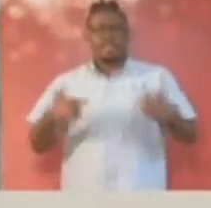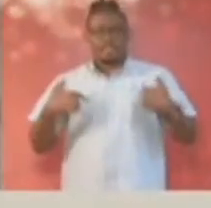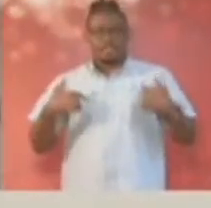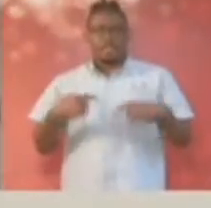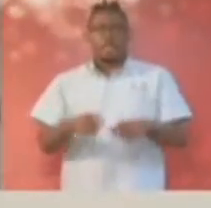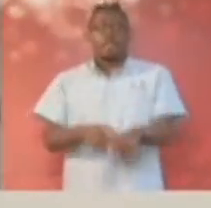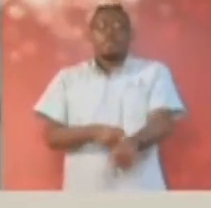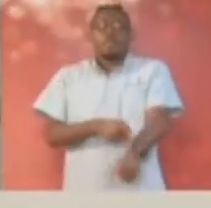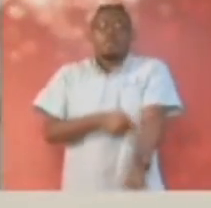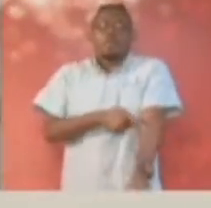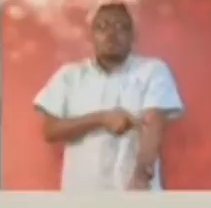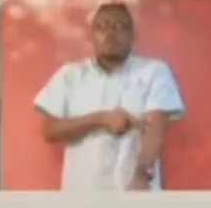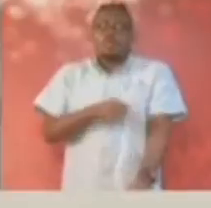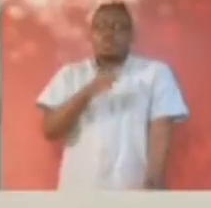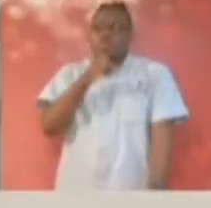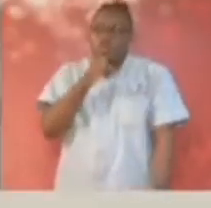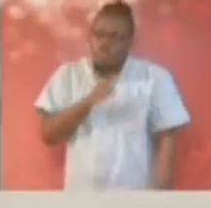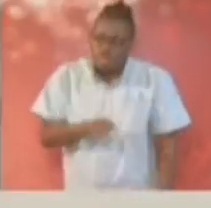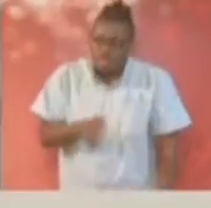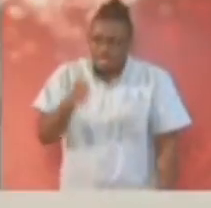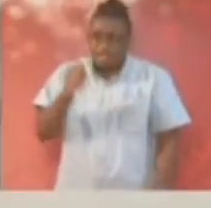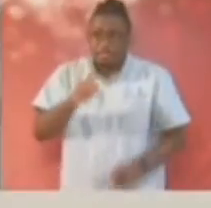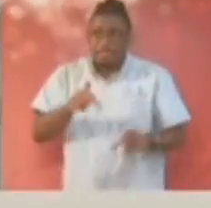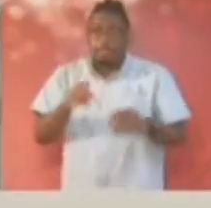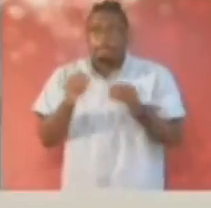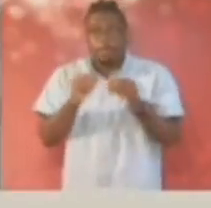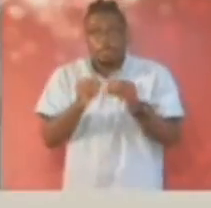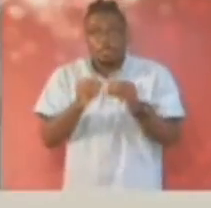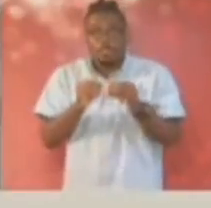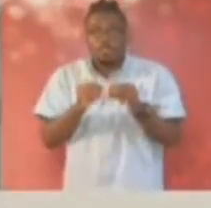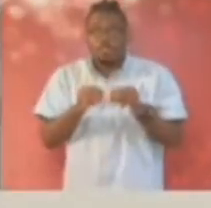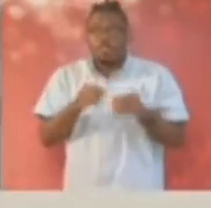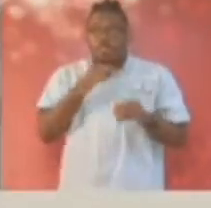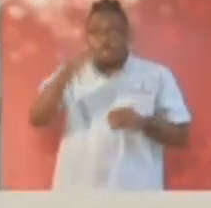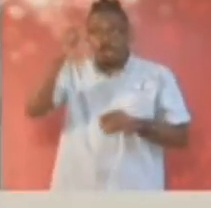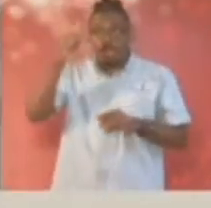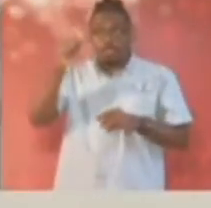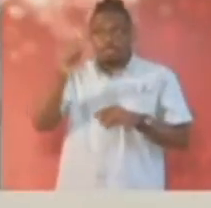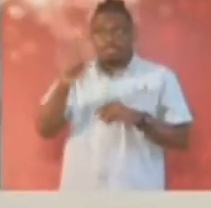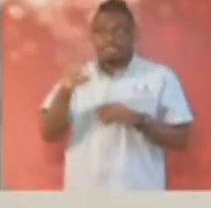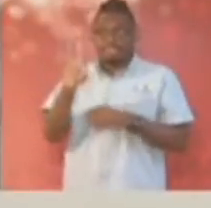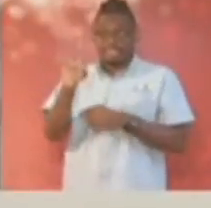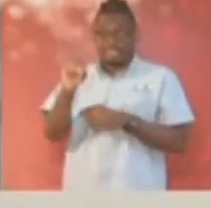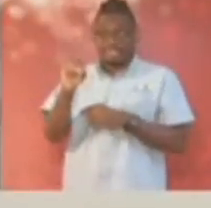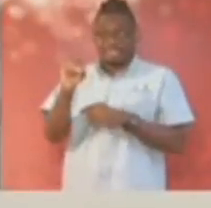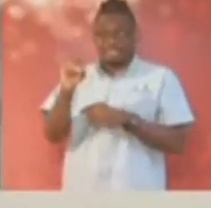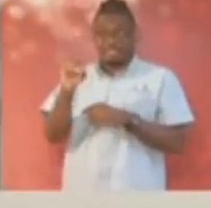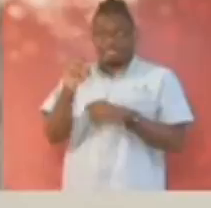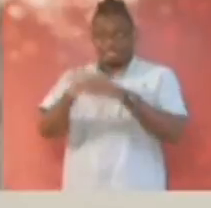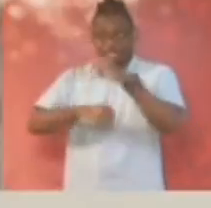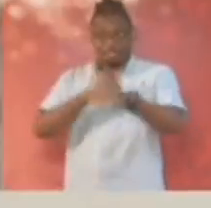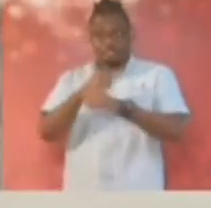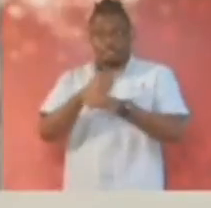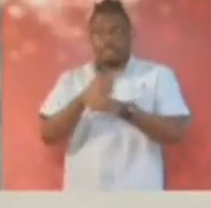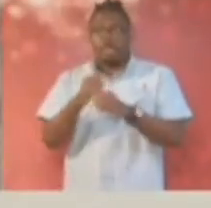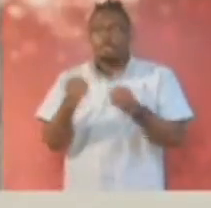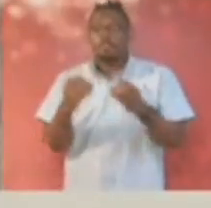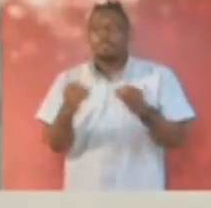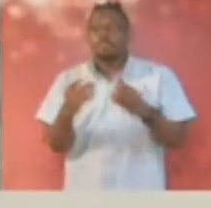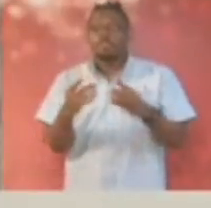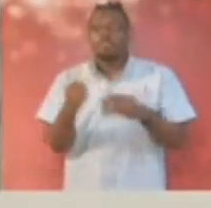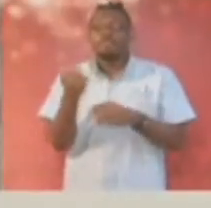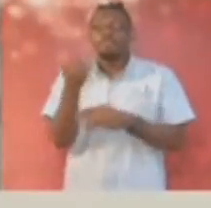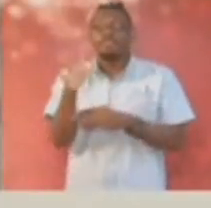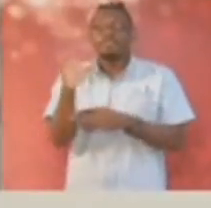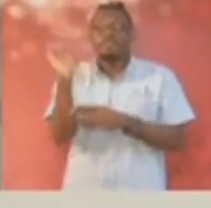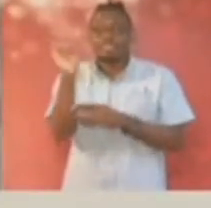the population over 60 years of age in this country is about 15%, accounts for 15% of the total